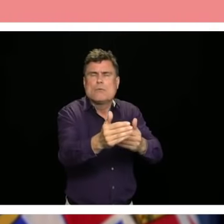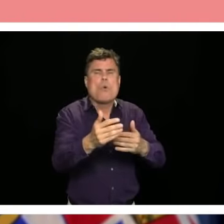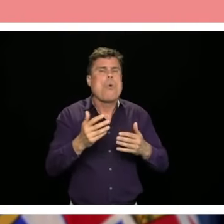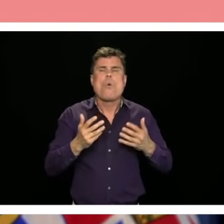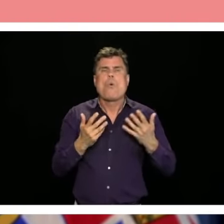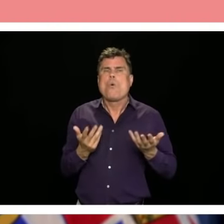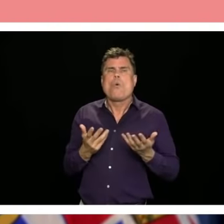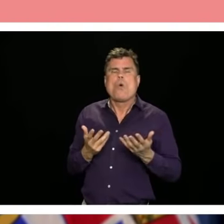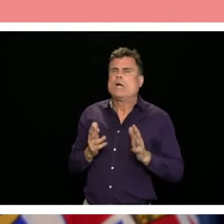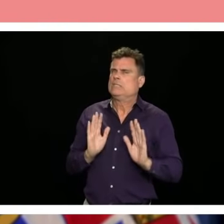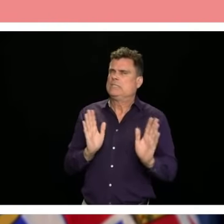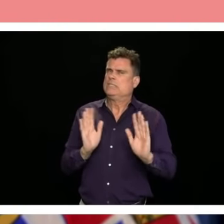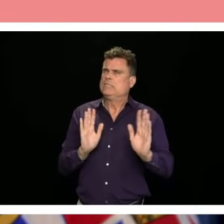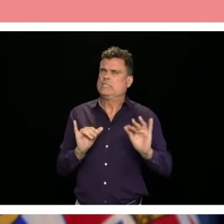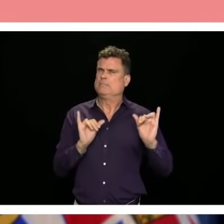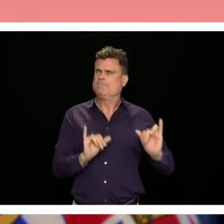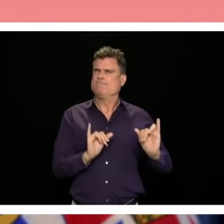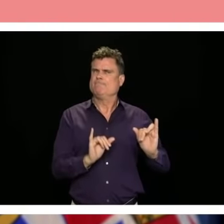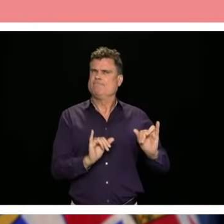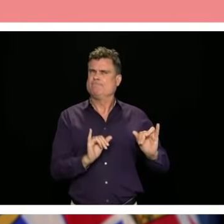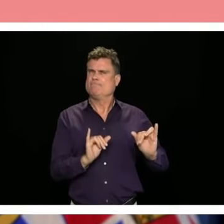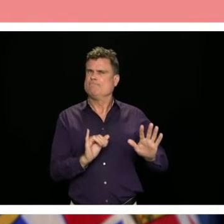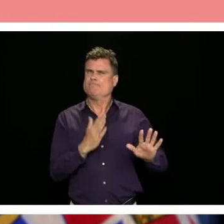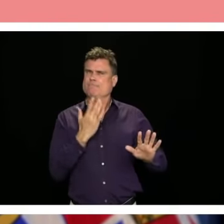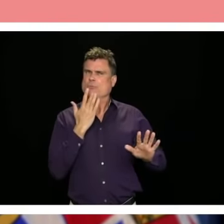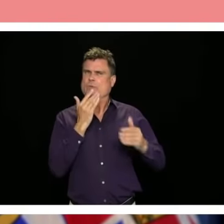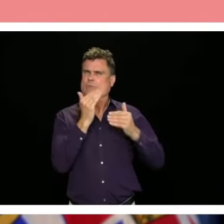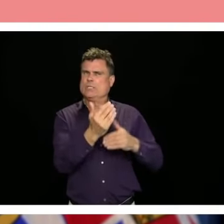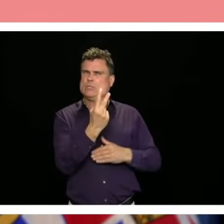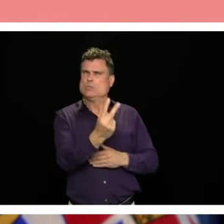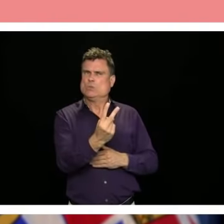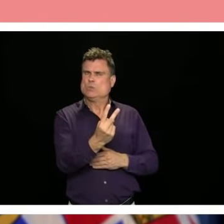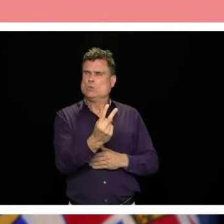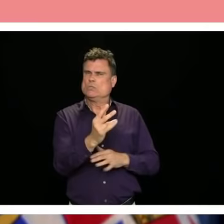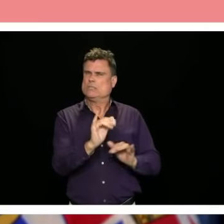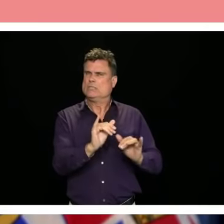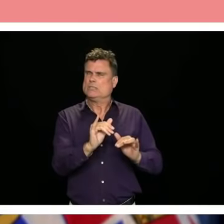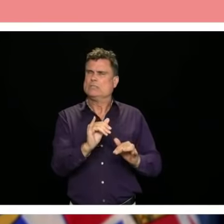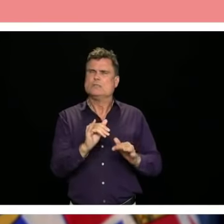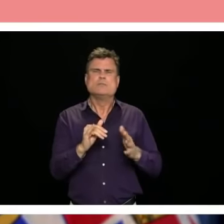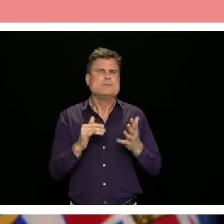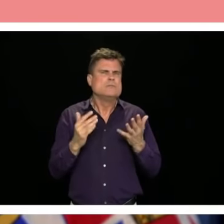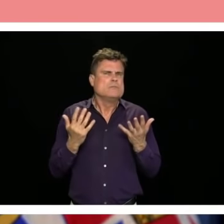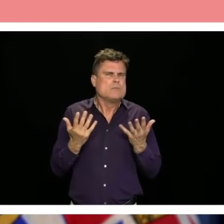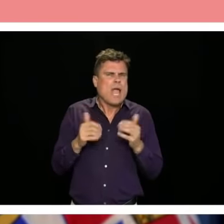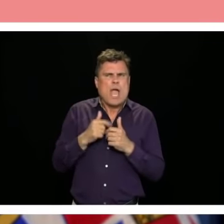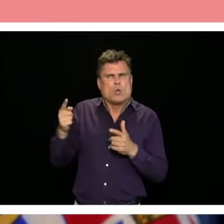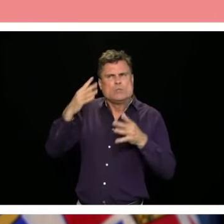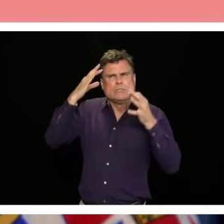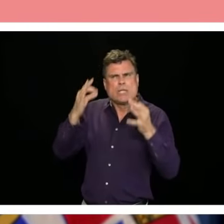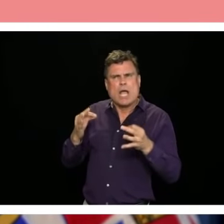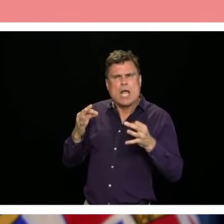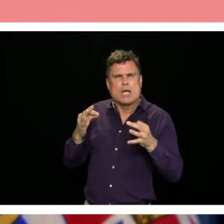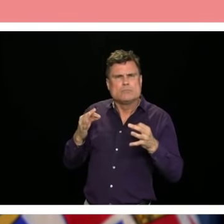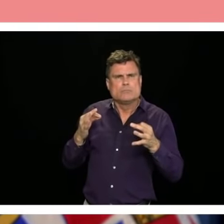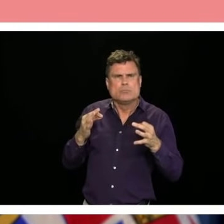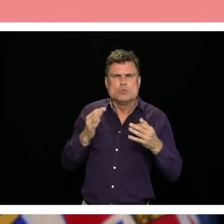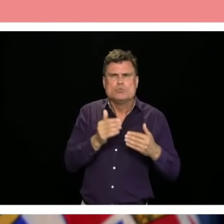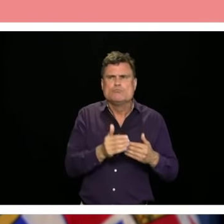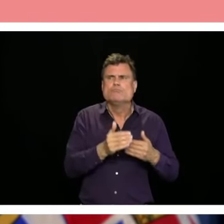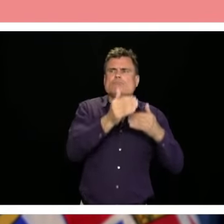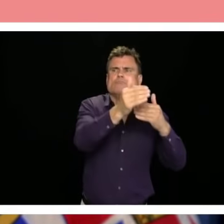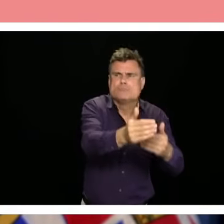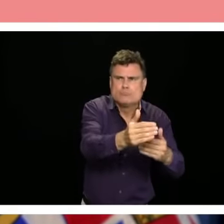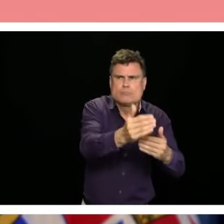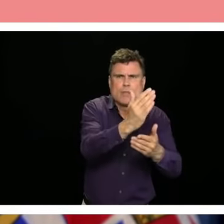70%? What will it take to either halt moving into stage 3 or phase 3, as we're hoping in a